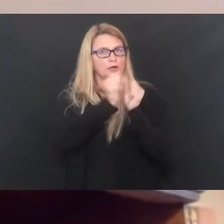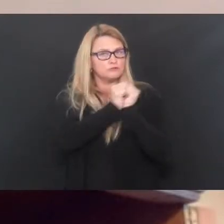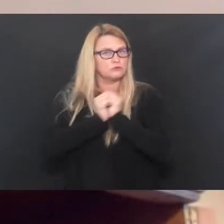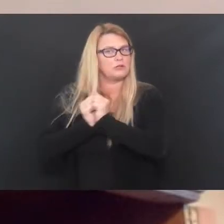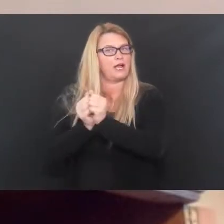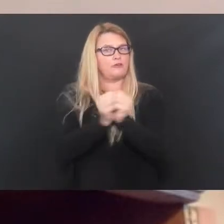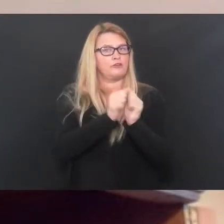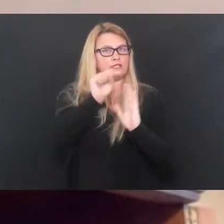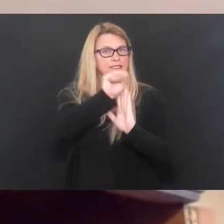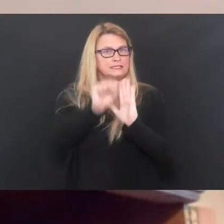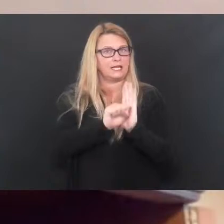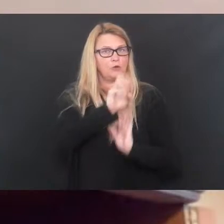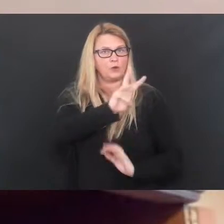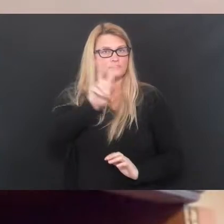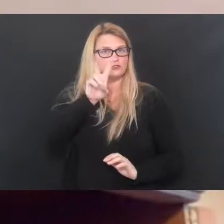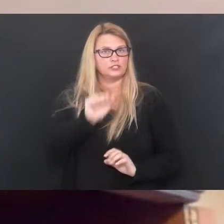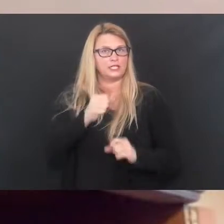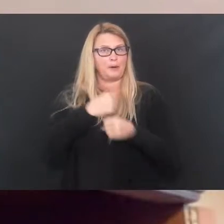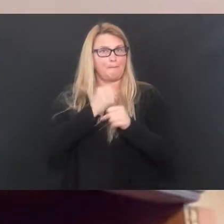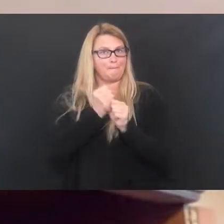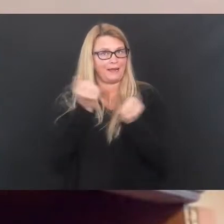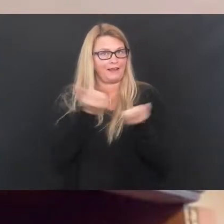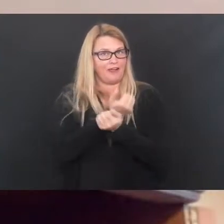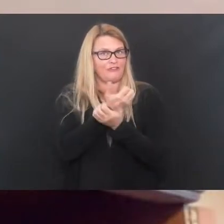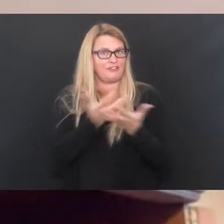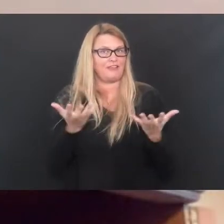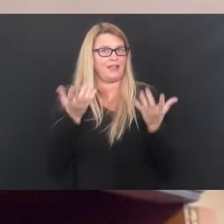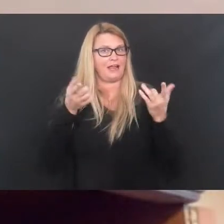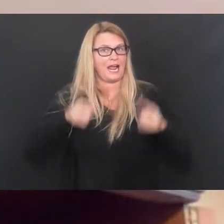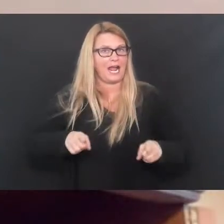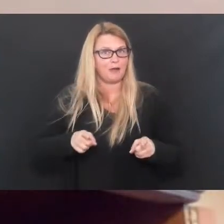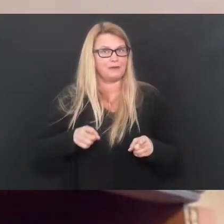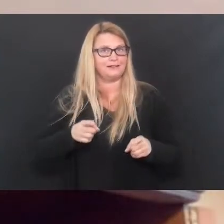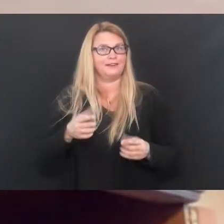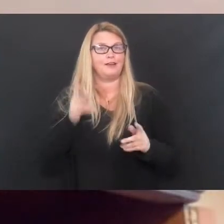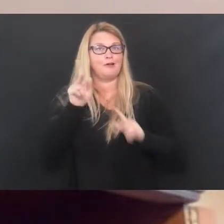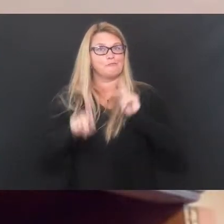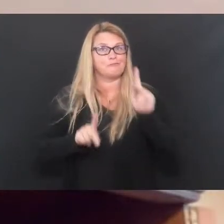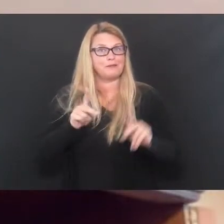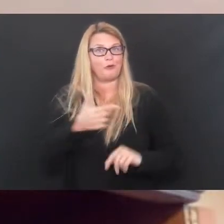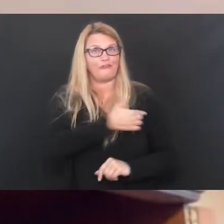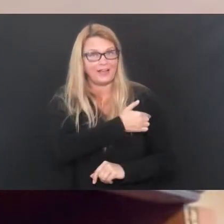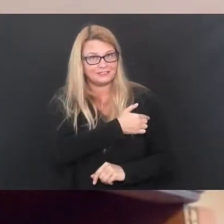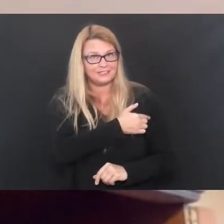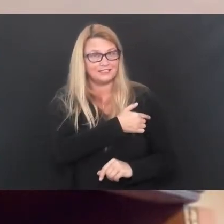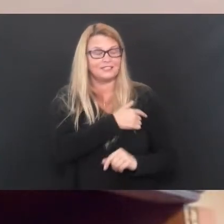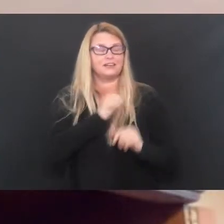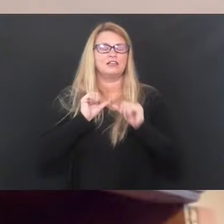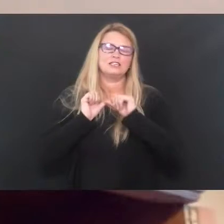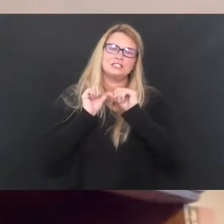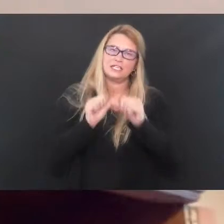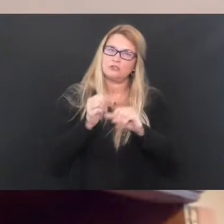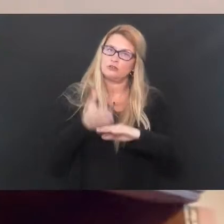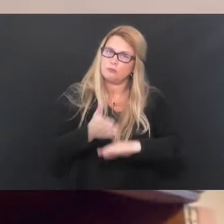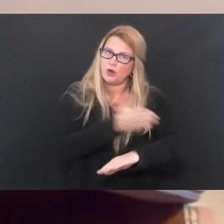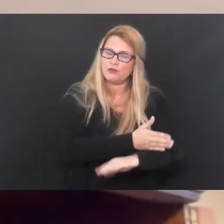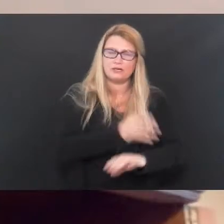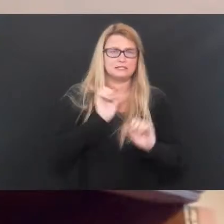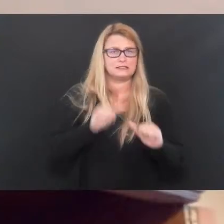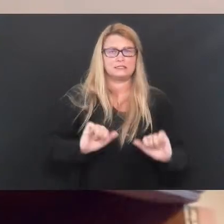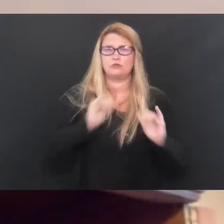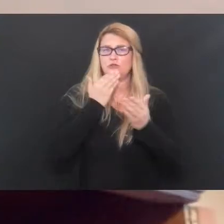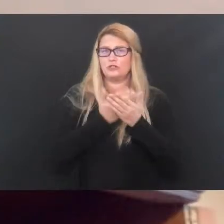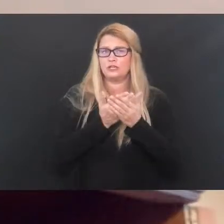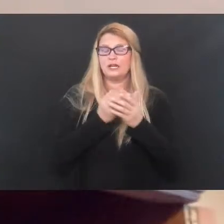Virginia and make these things happen and get more people vaccinated. Again, continuing to make good progress, but we've got to get